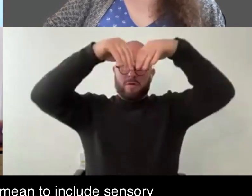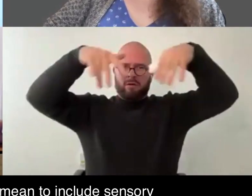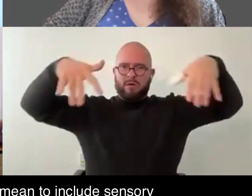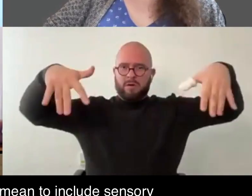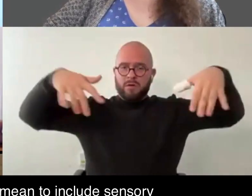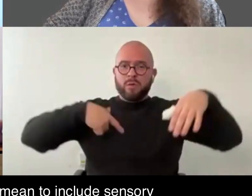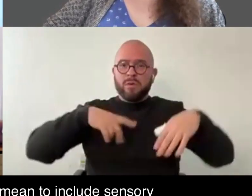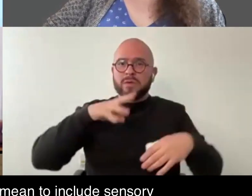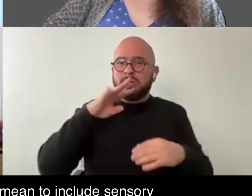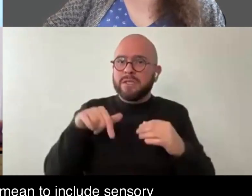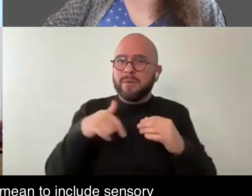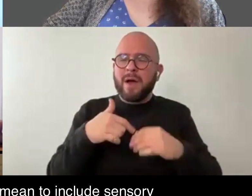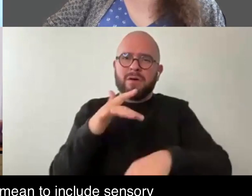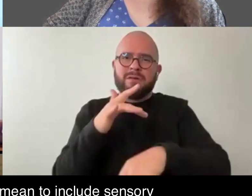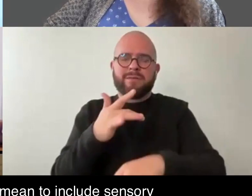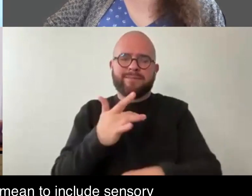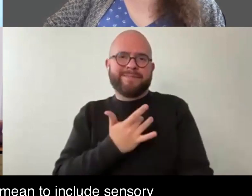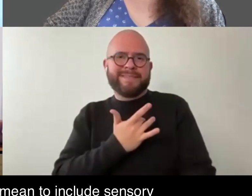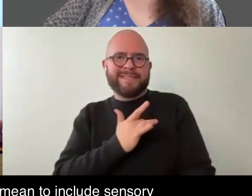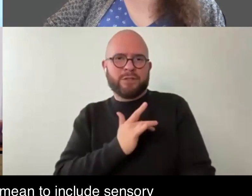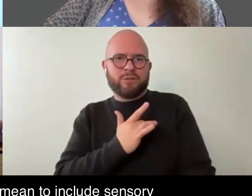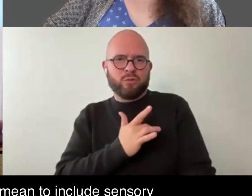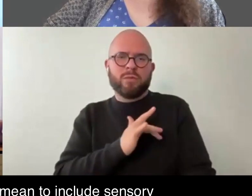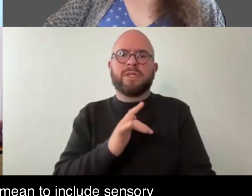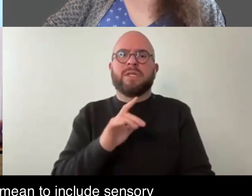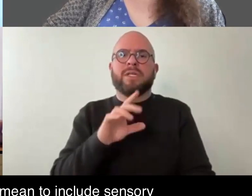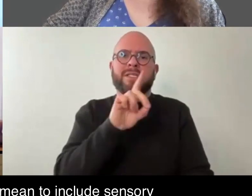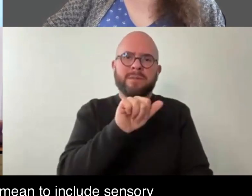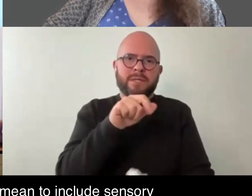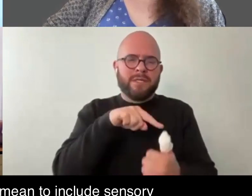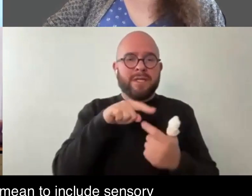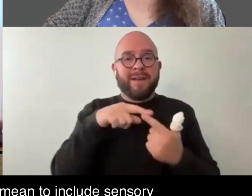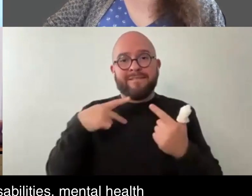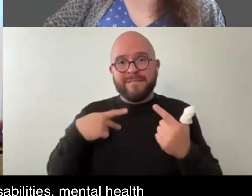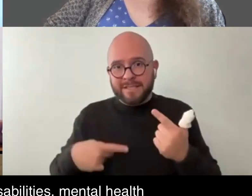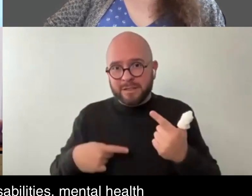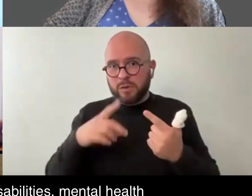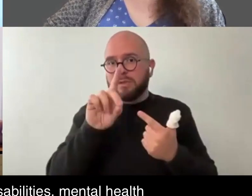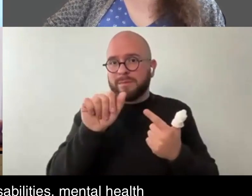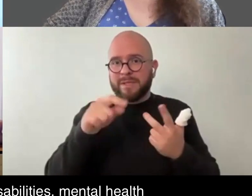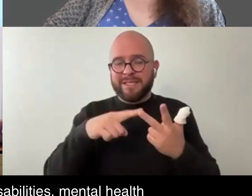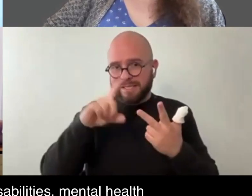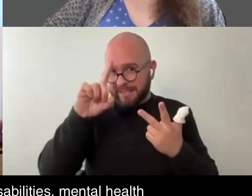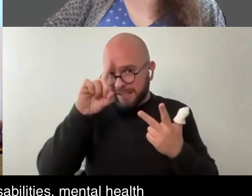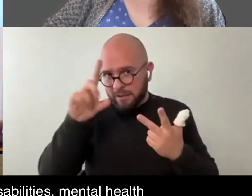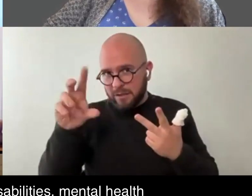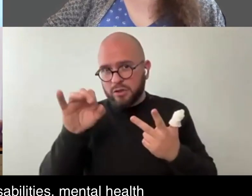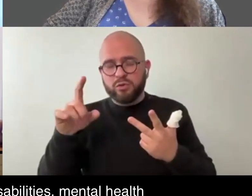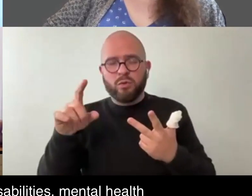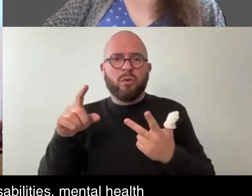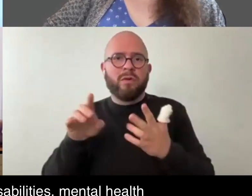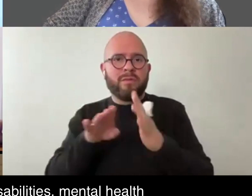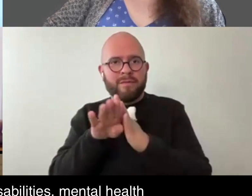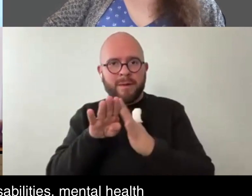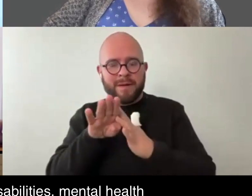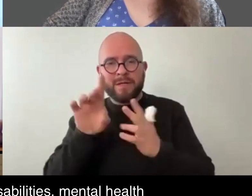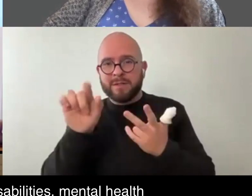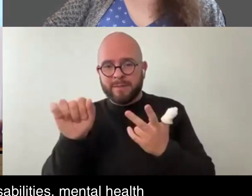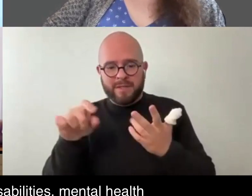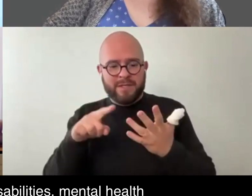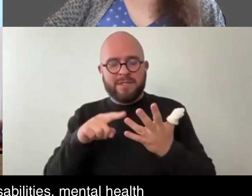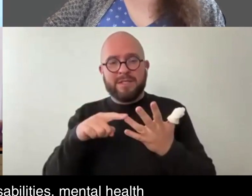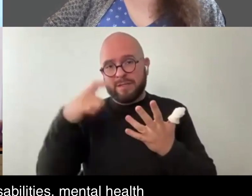sensory disabilities, physical disabilities, intellectual and developmental disabilities, mental